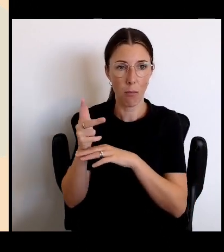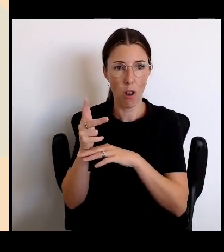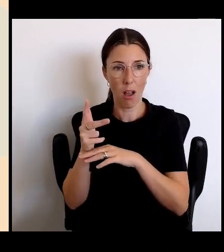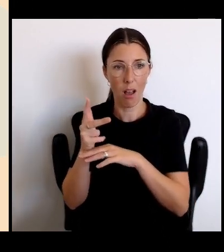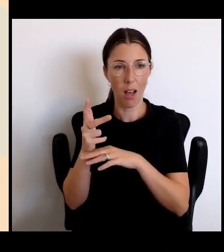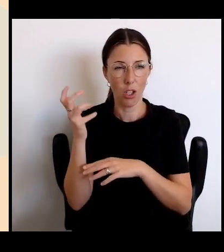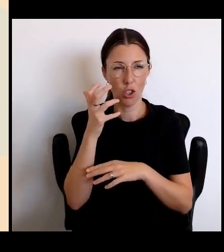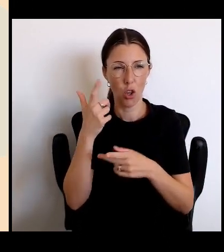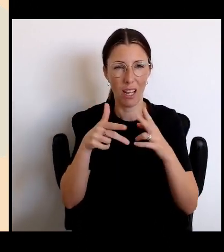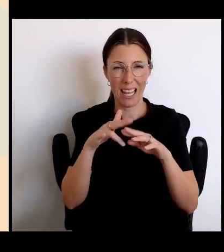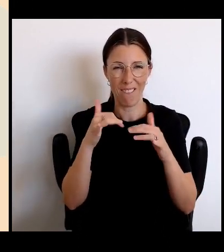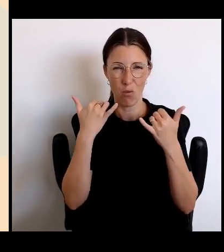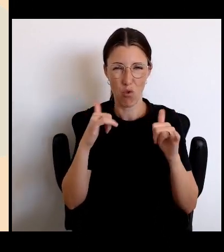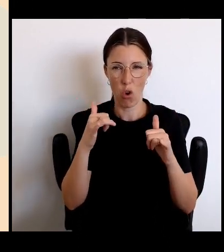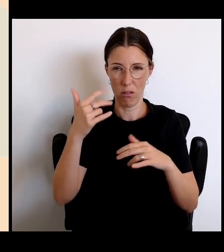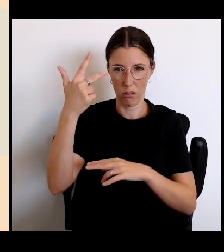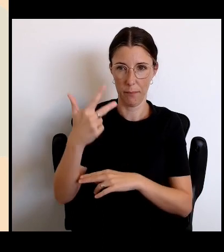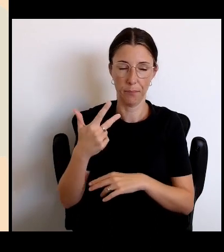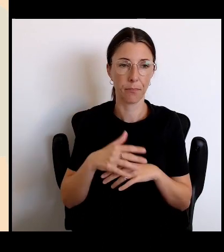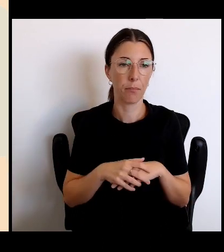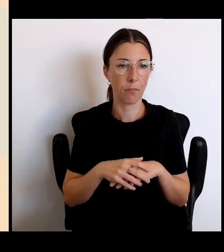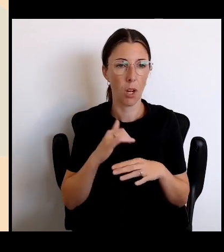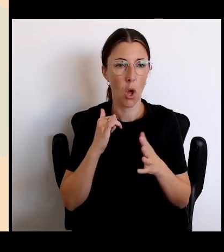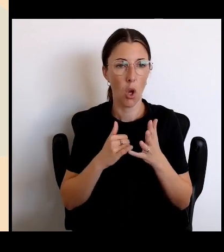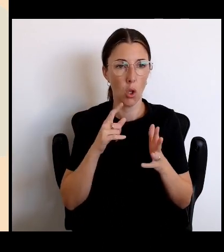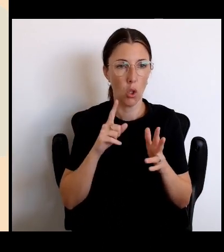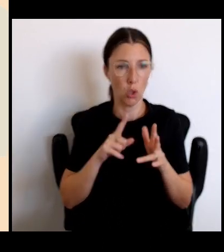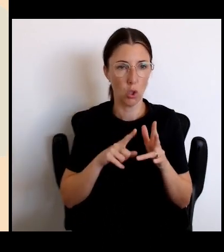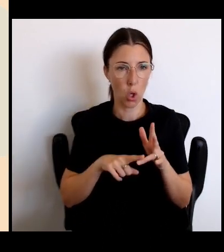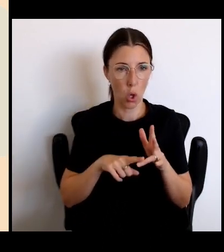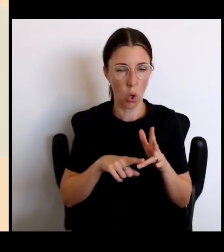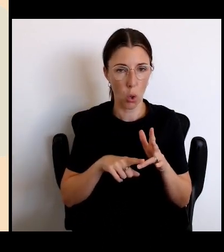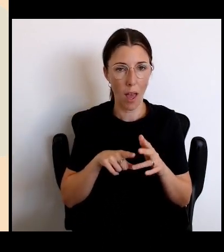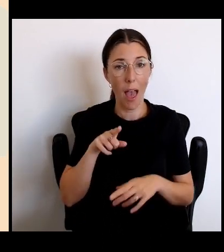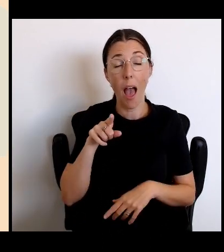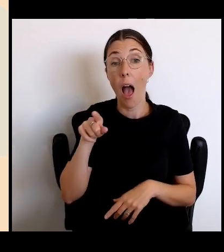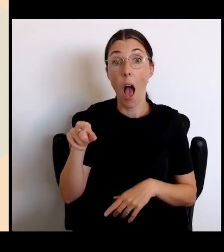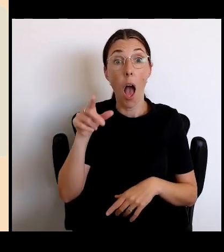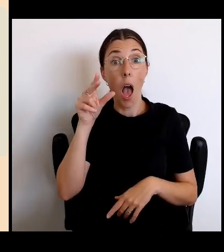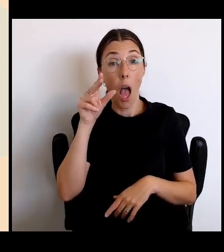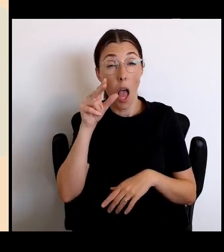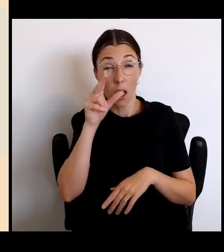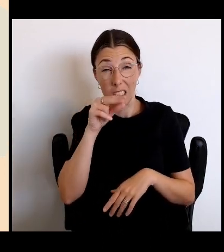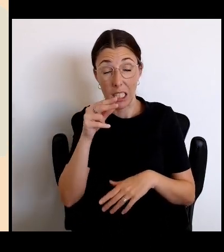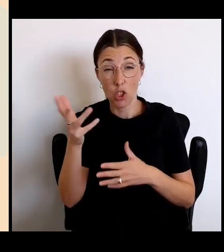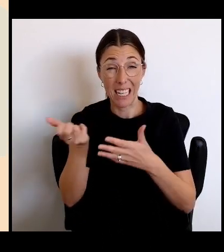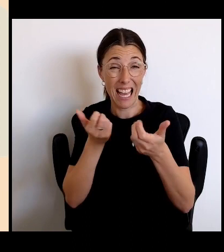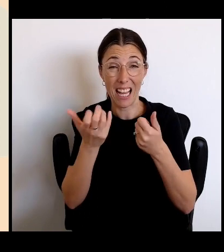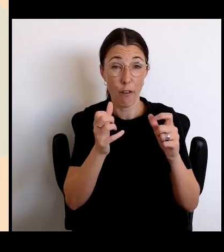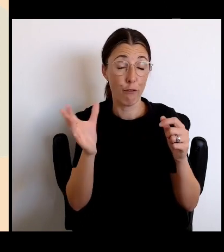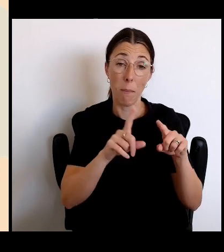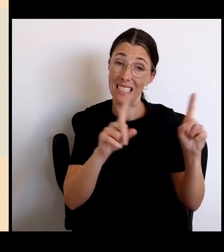not right in the middle. So they're getting it from a whole range of settings, so both through